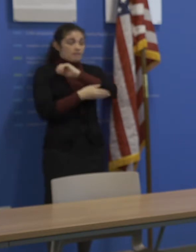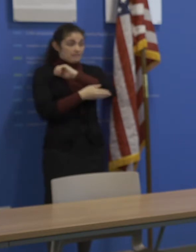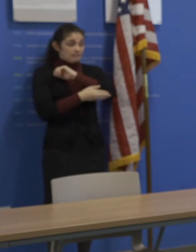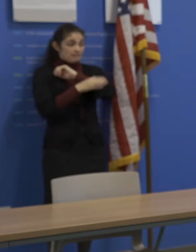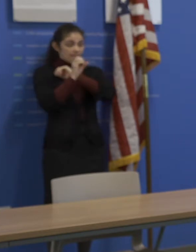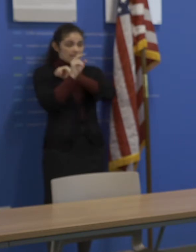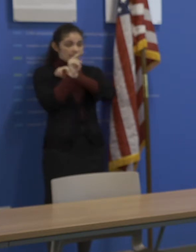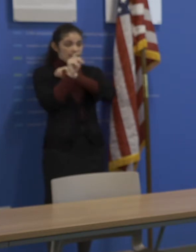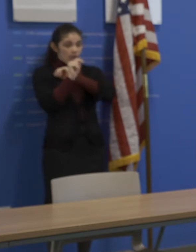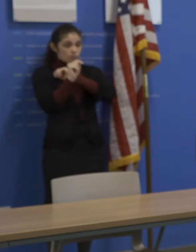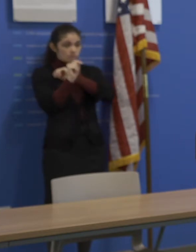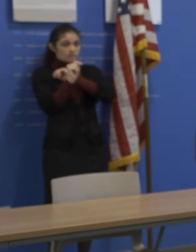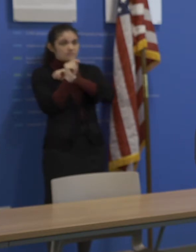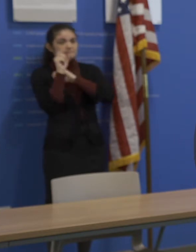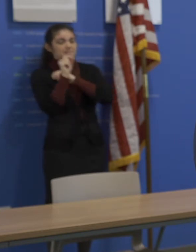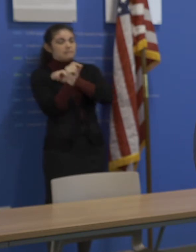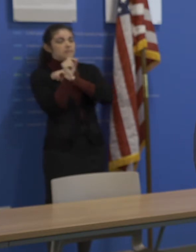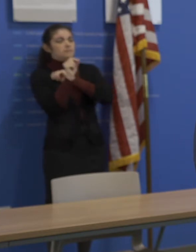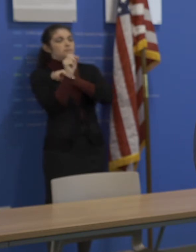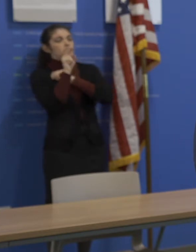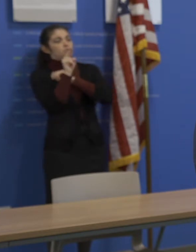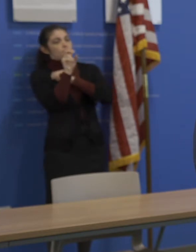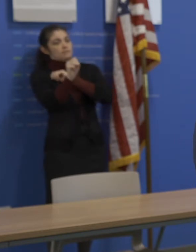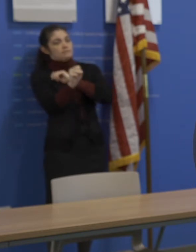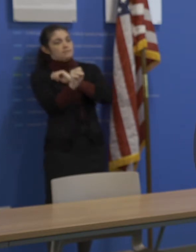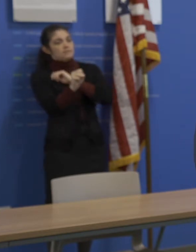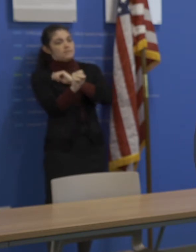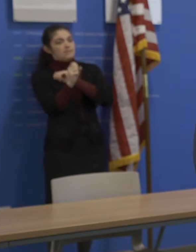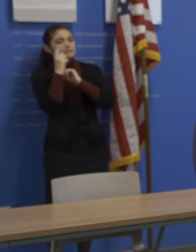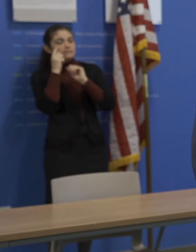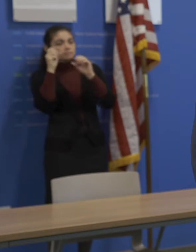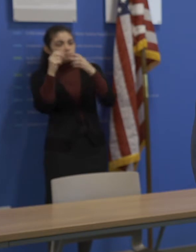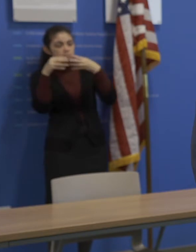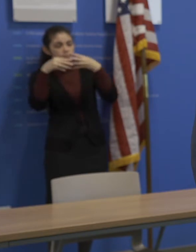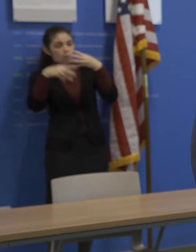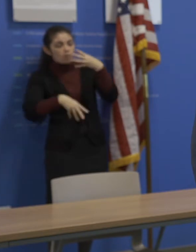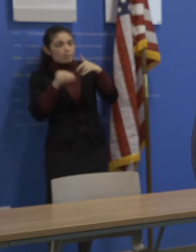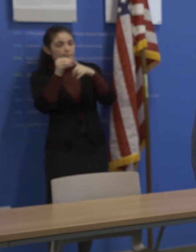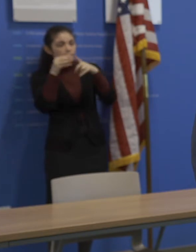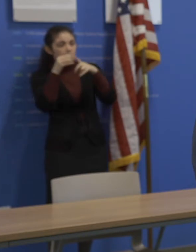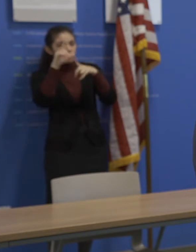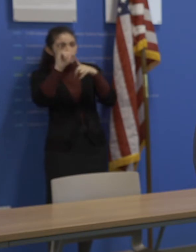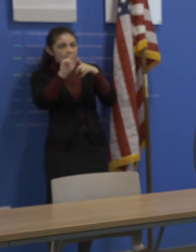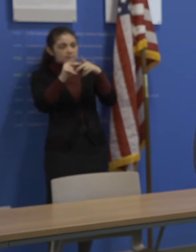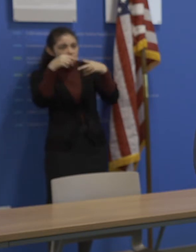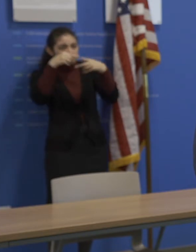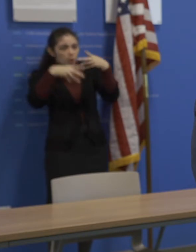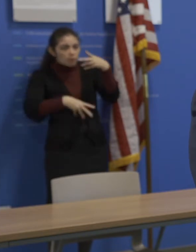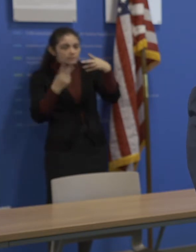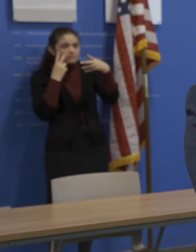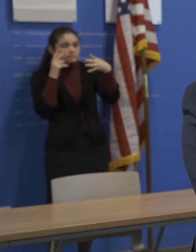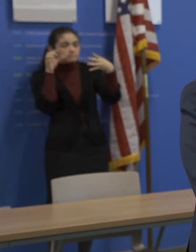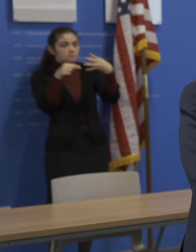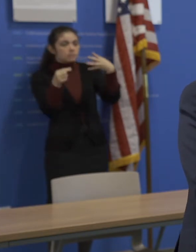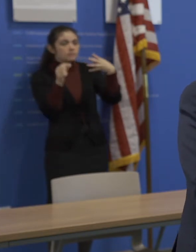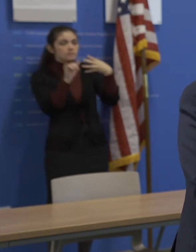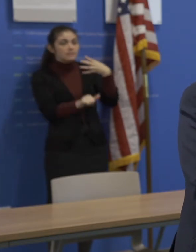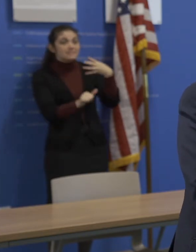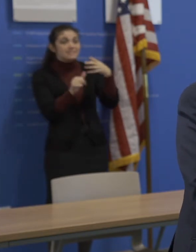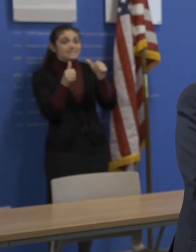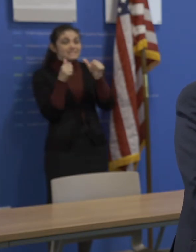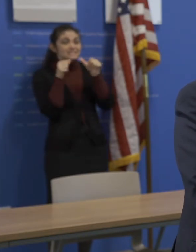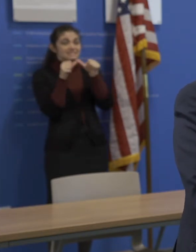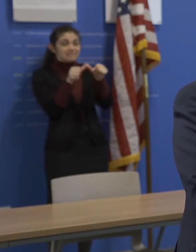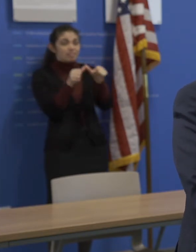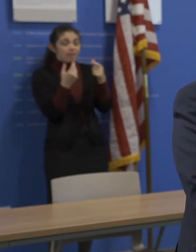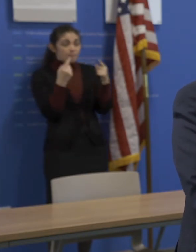www.cuyahogacounty.us, and click on the Business Resources link under our Popular Links area. I want to say that this is still in formation, so